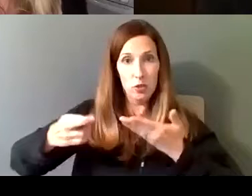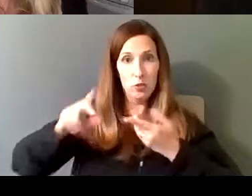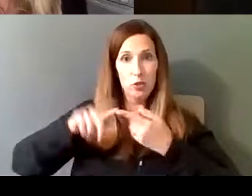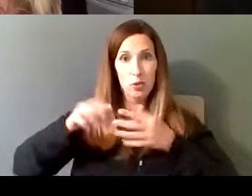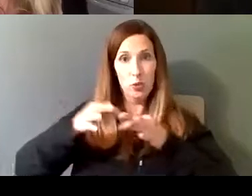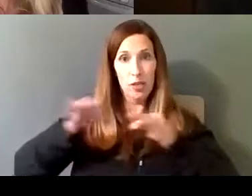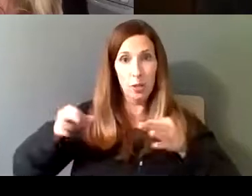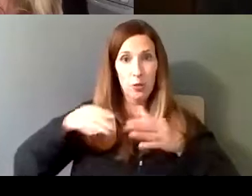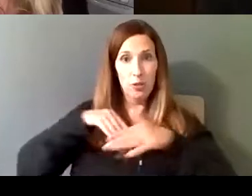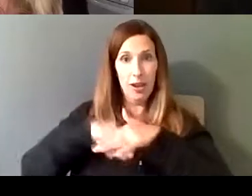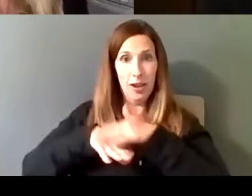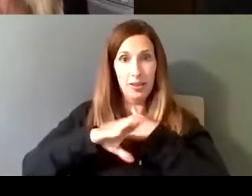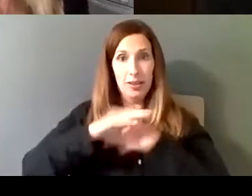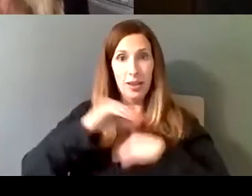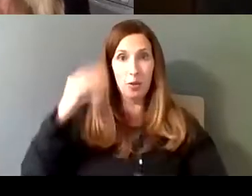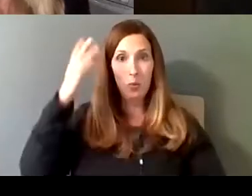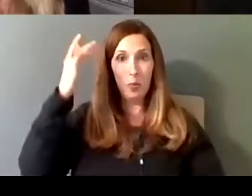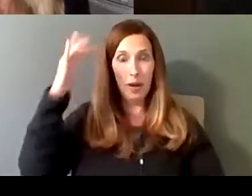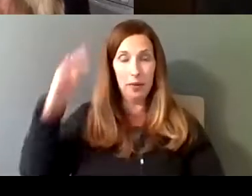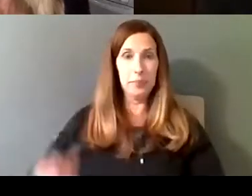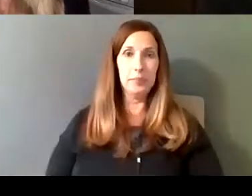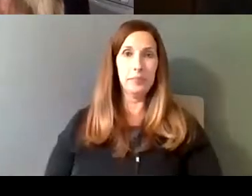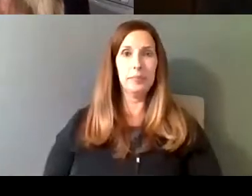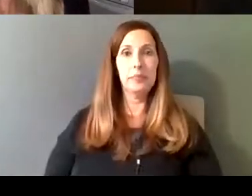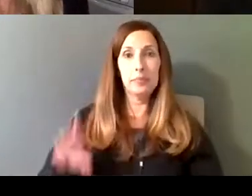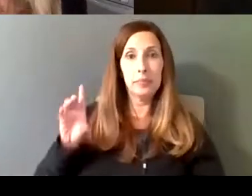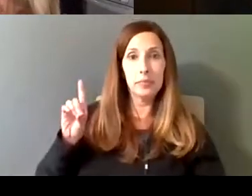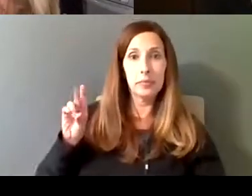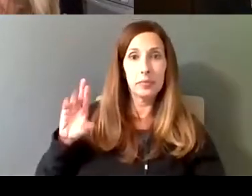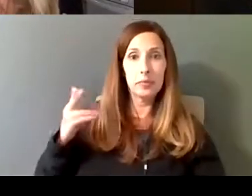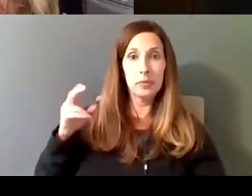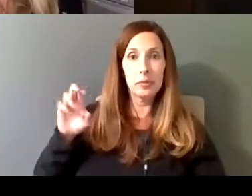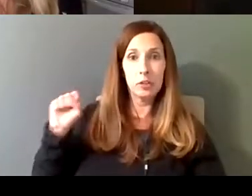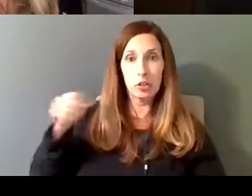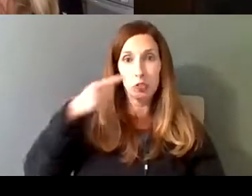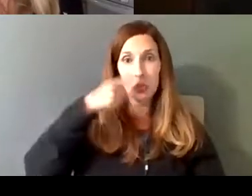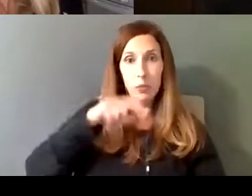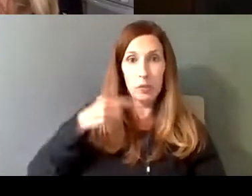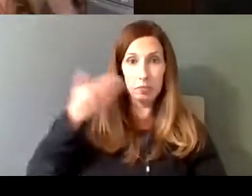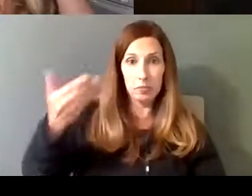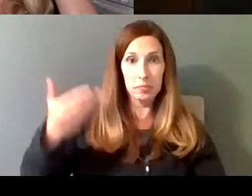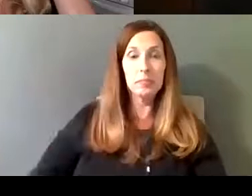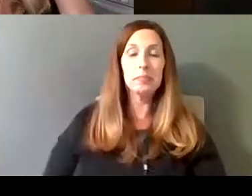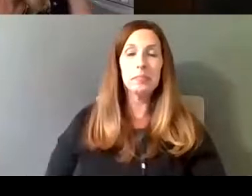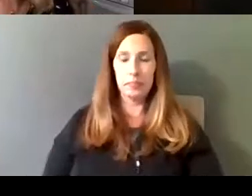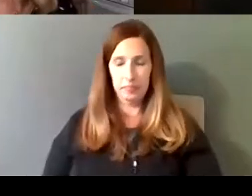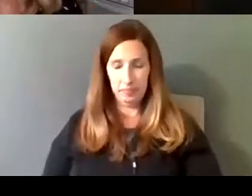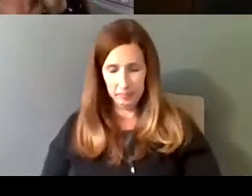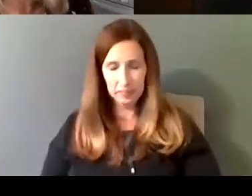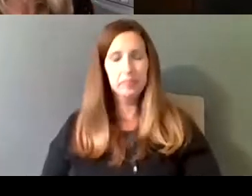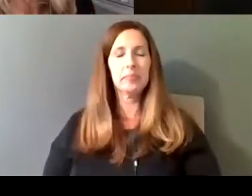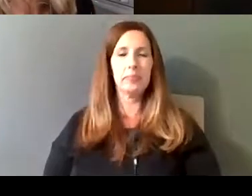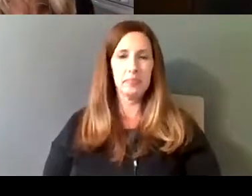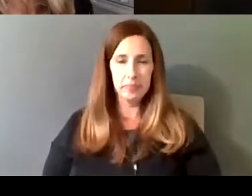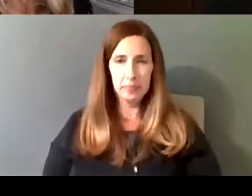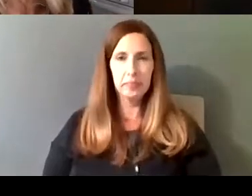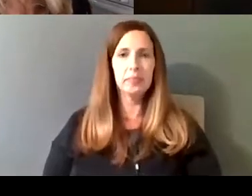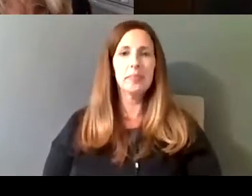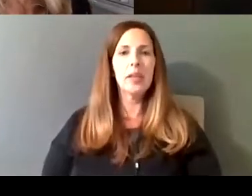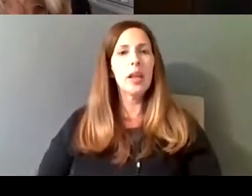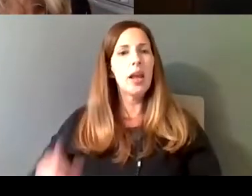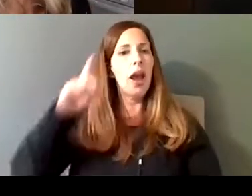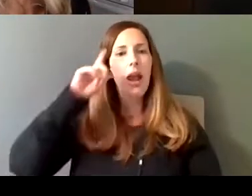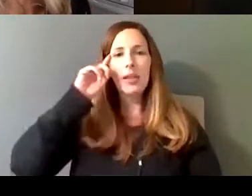and why? Duchess, I'd love for you to kick this off. Sure. So I think definitely every